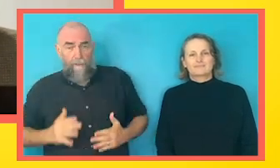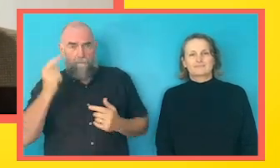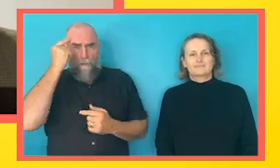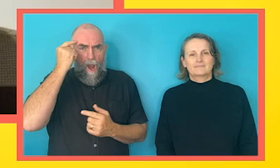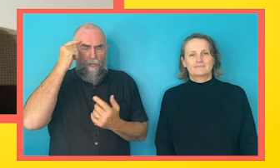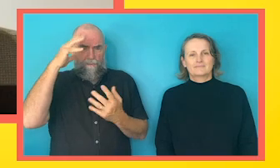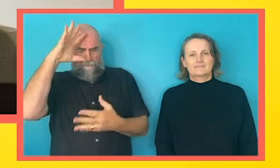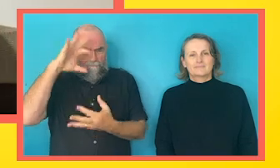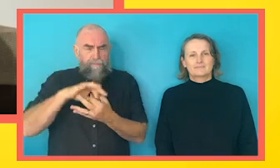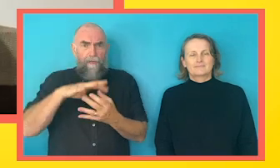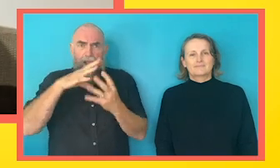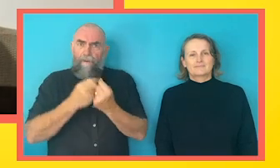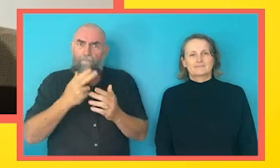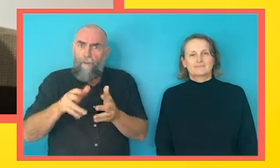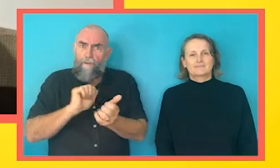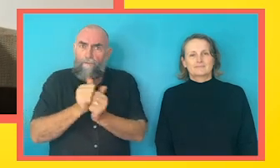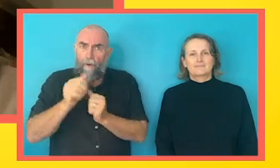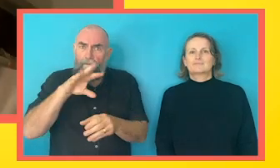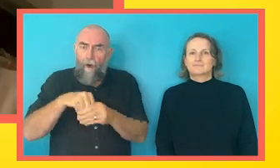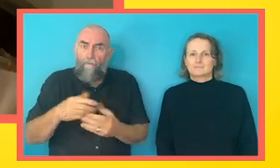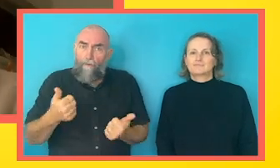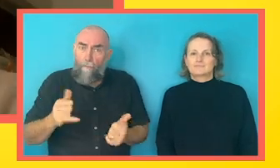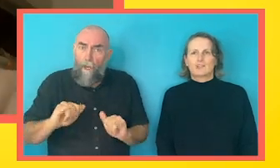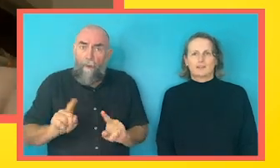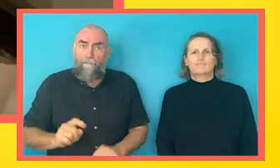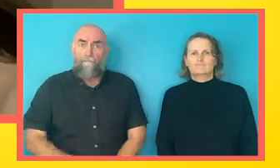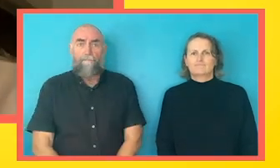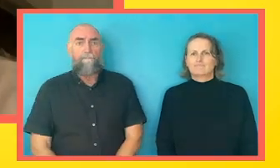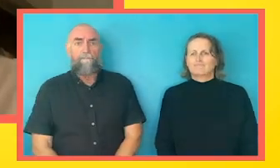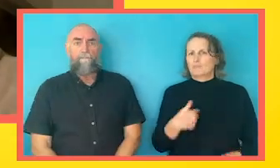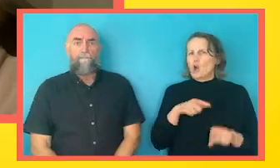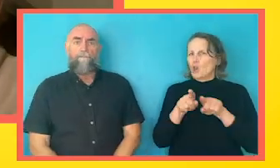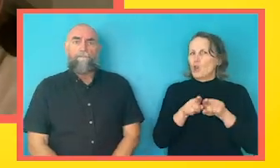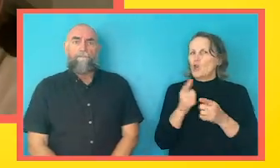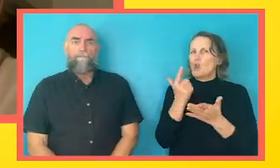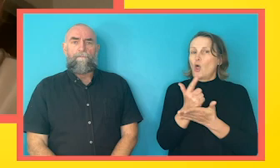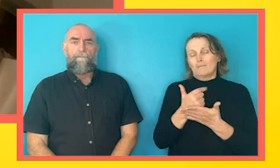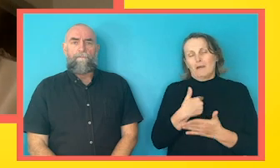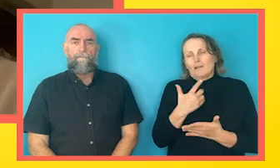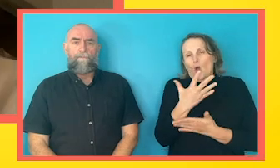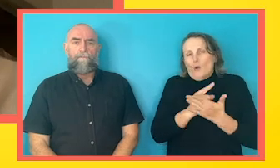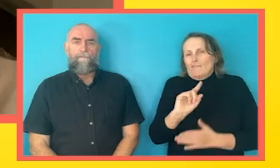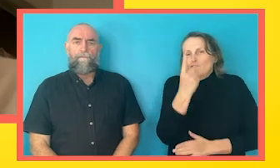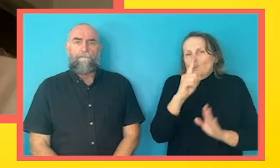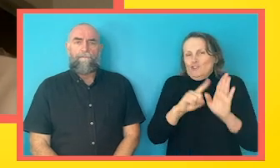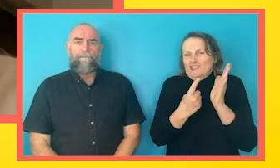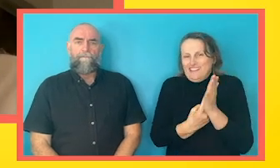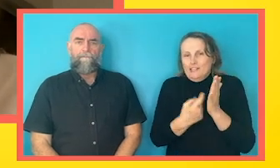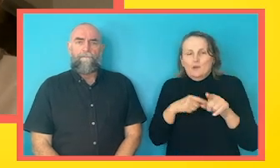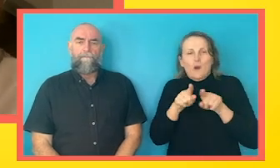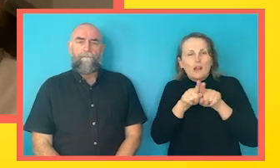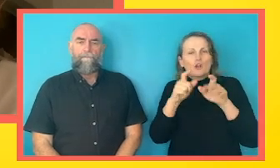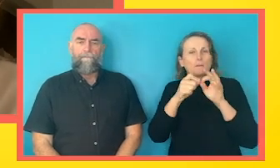psychological approach, your mental approach to the sport? Absolutely. Obviously, I'm only in my first year, like I said, so I'm kind of learning